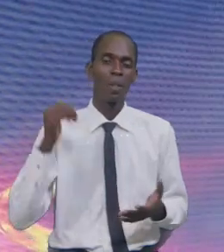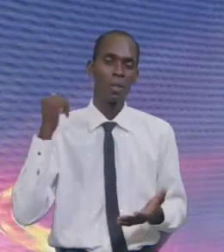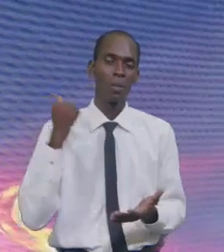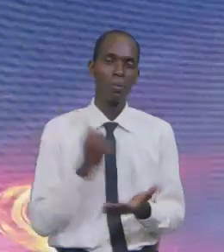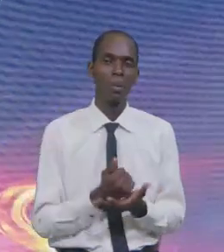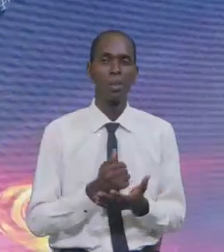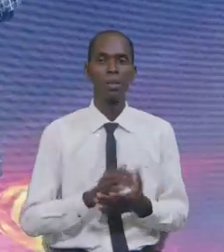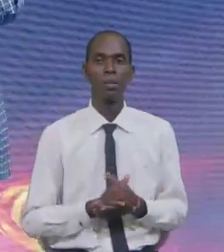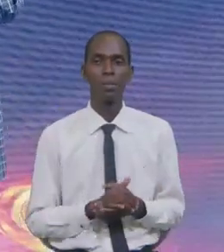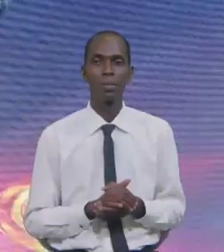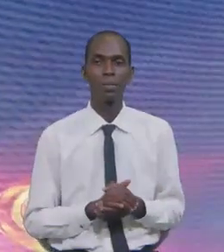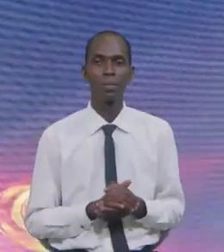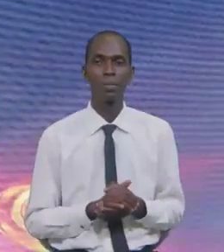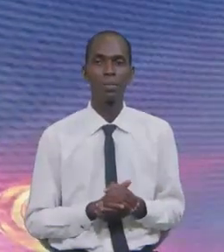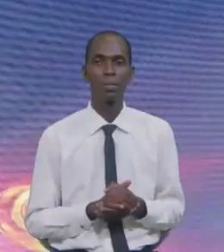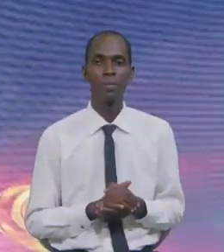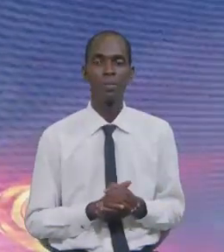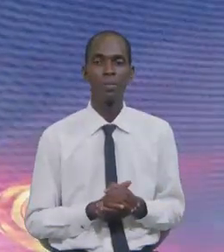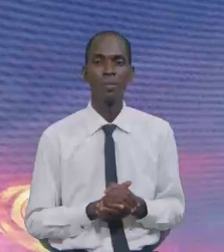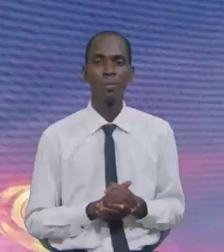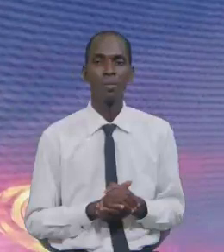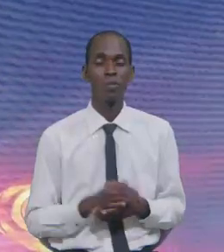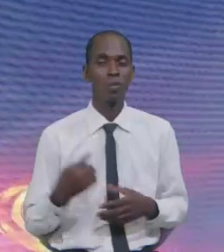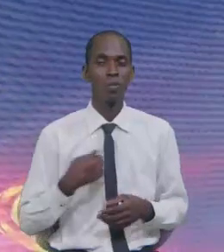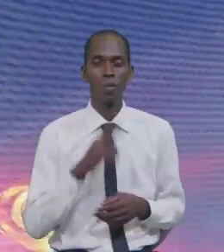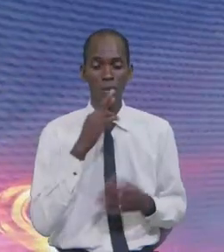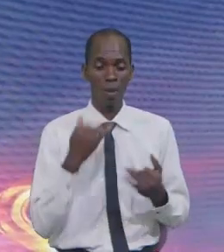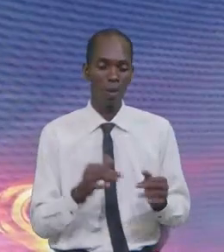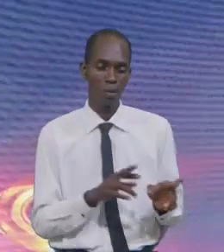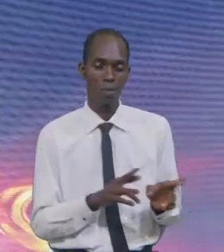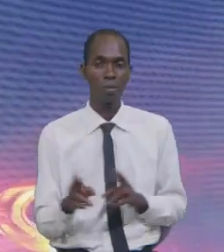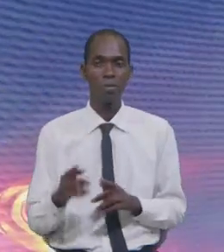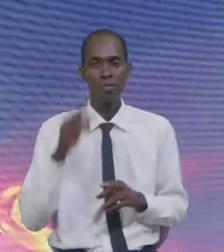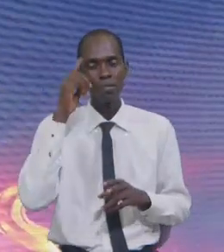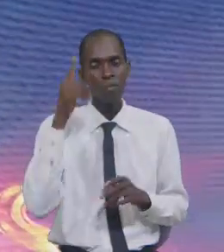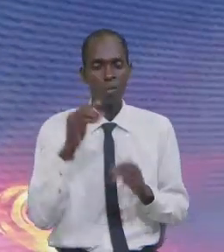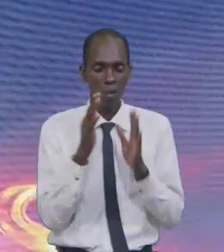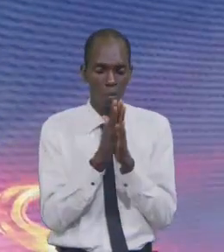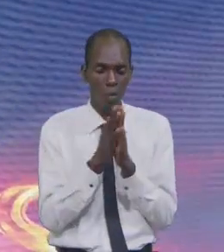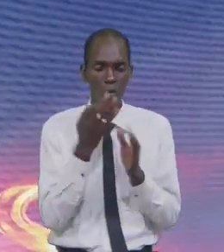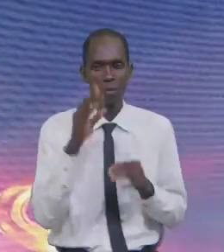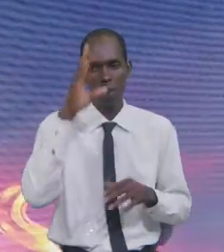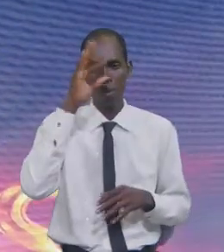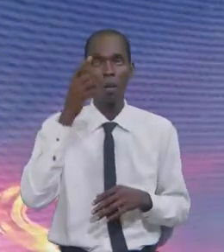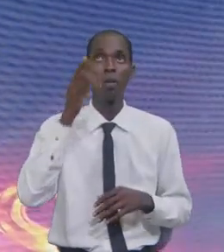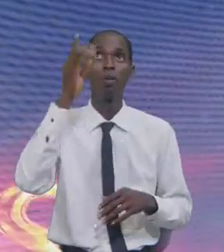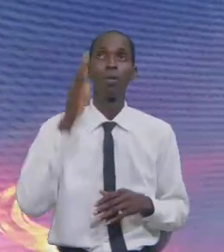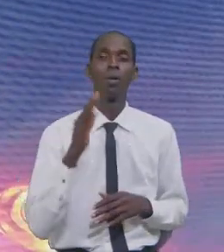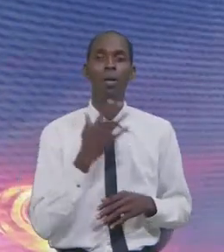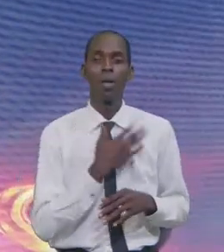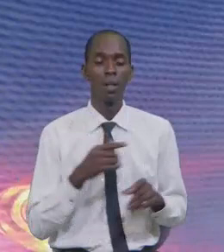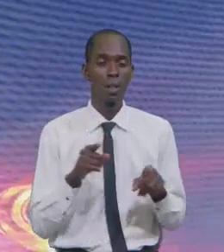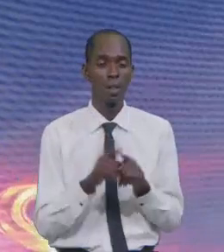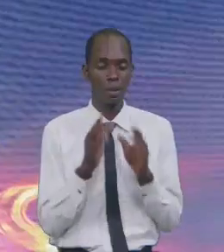Amen. We are now ready for the prayer of the man of God. And as the prayer comes, there